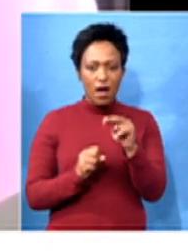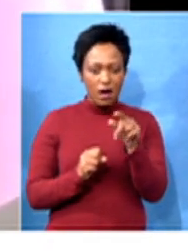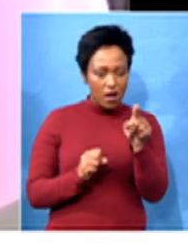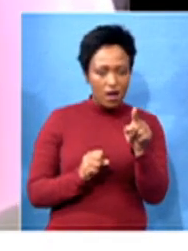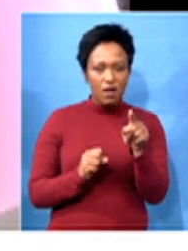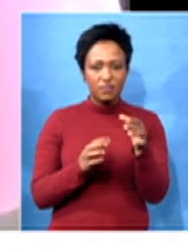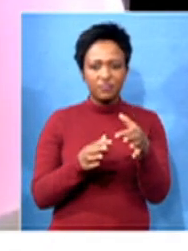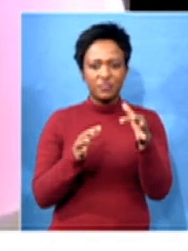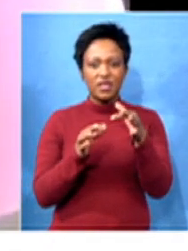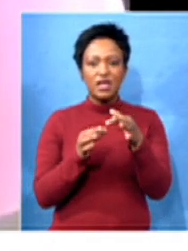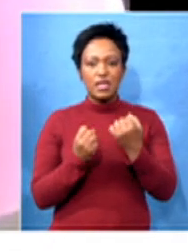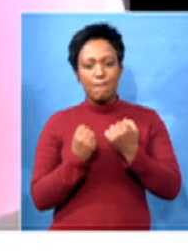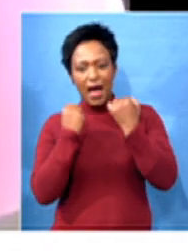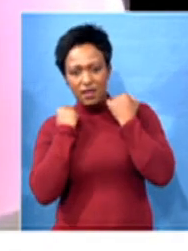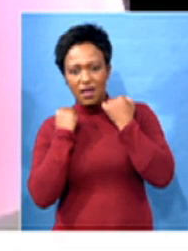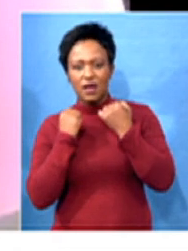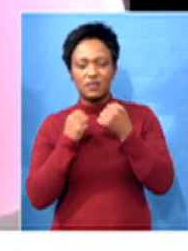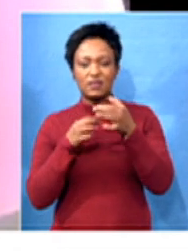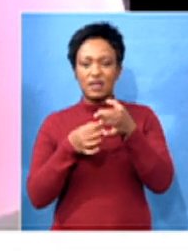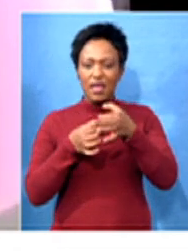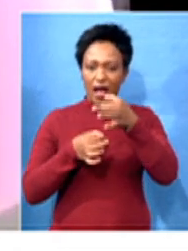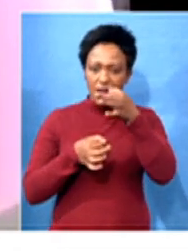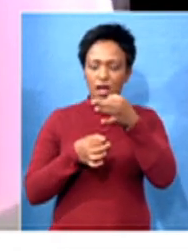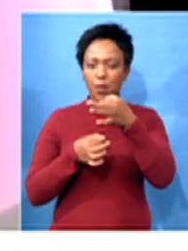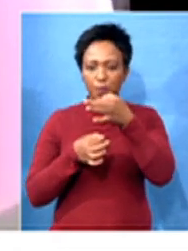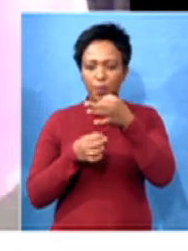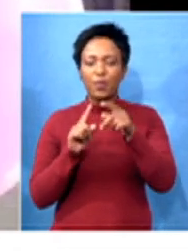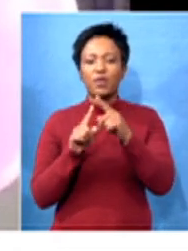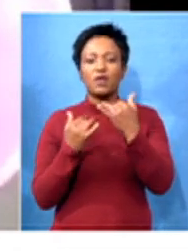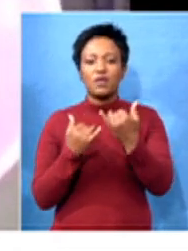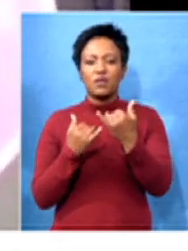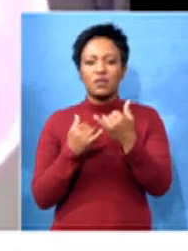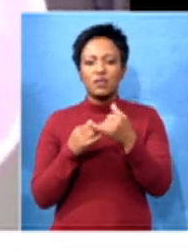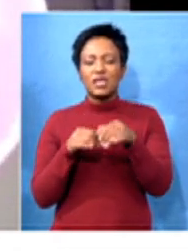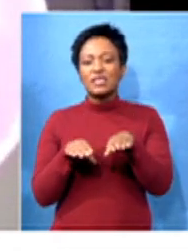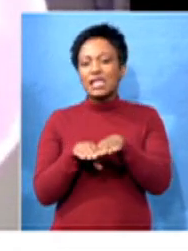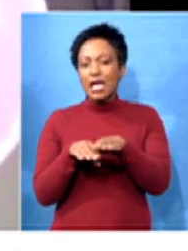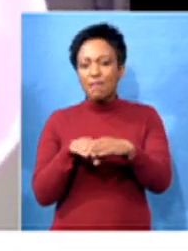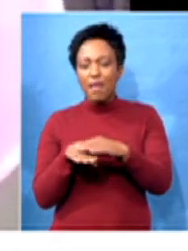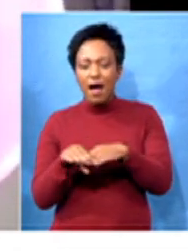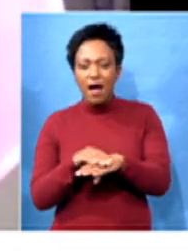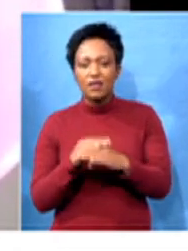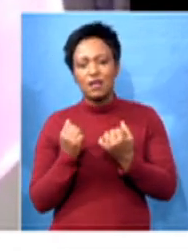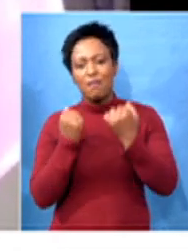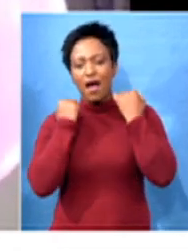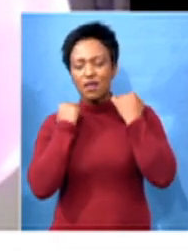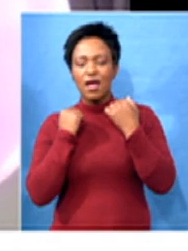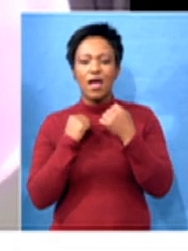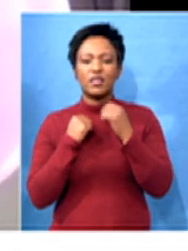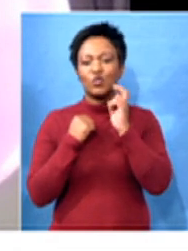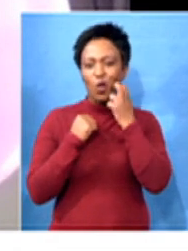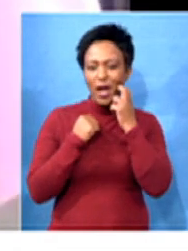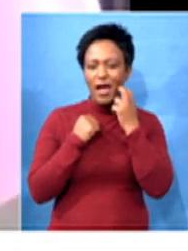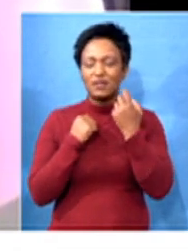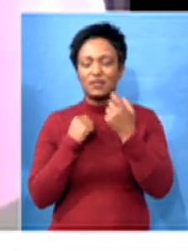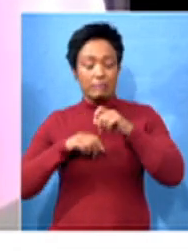a blanket, sort of everything you need to watch the show on Saturday. Slippers, a blanket, some bubble bath, hot chocolate. So it's been